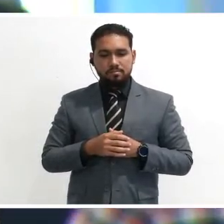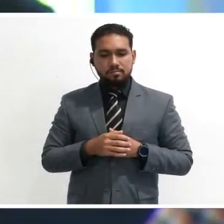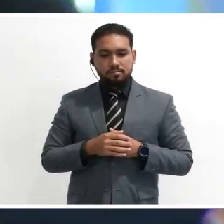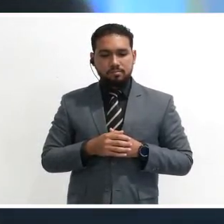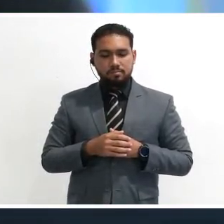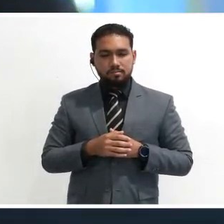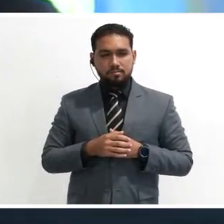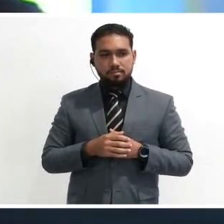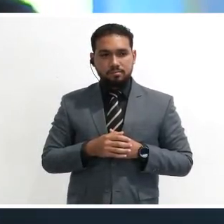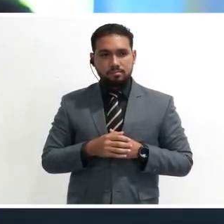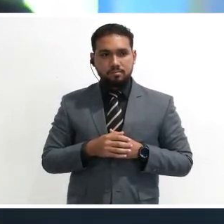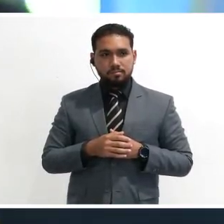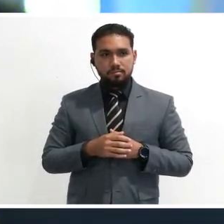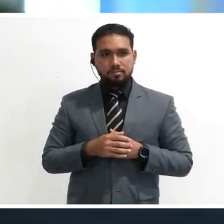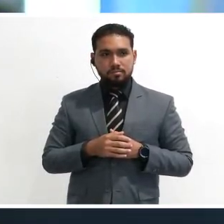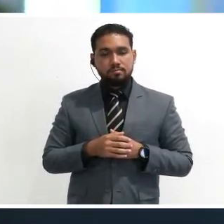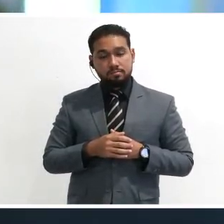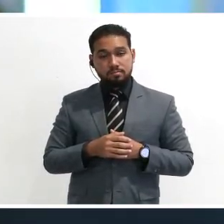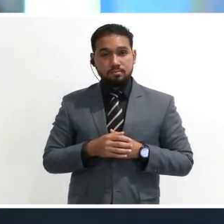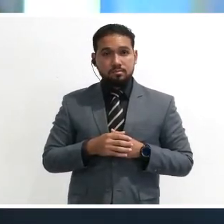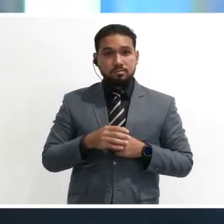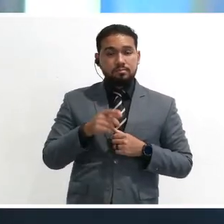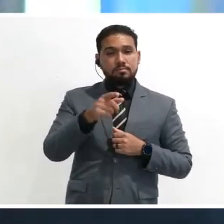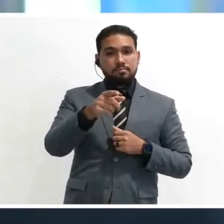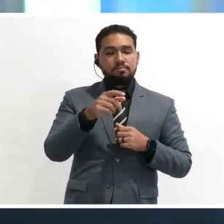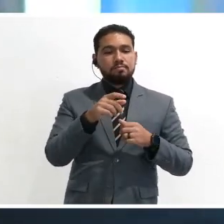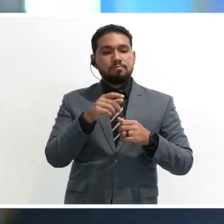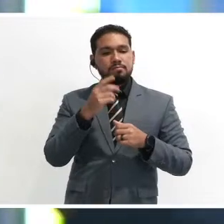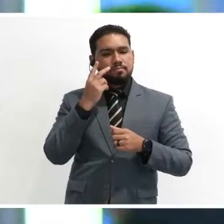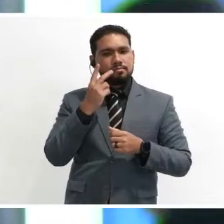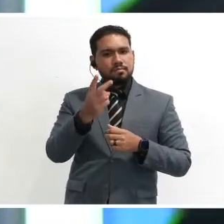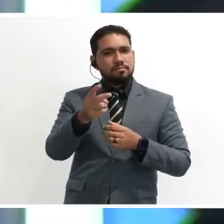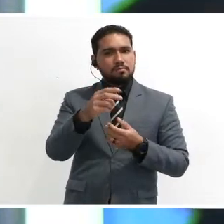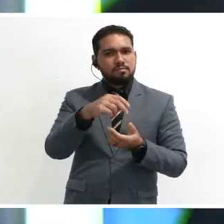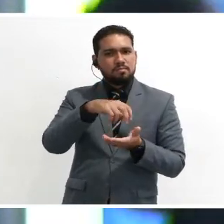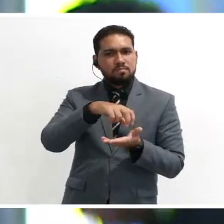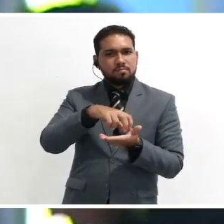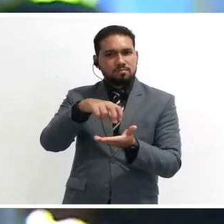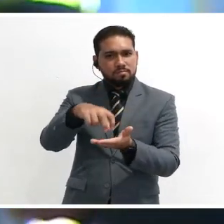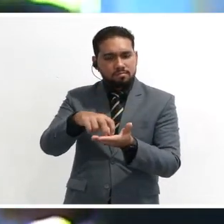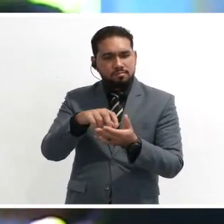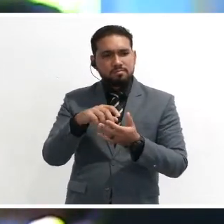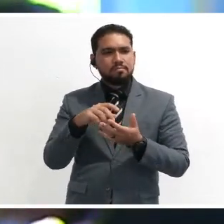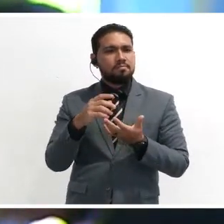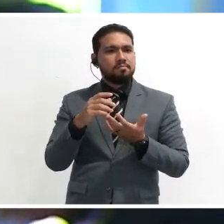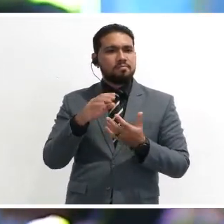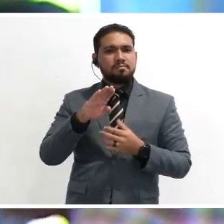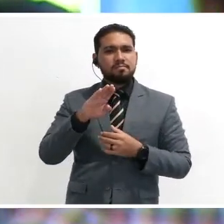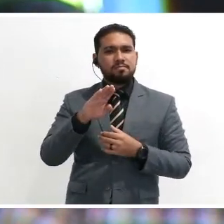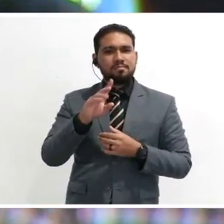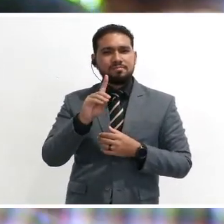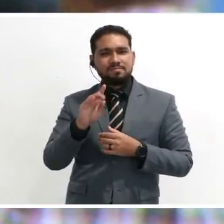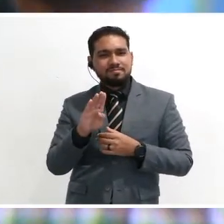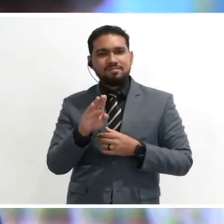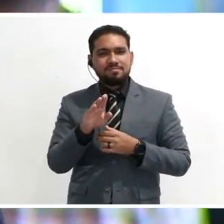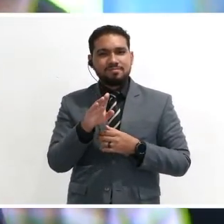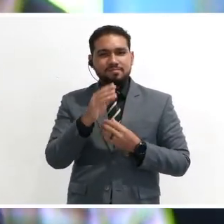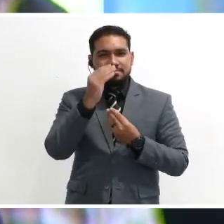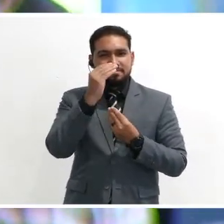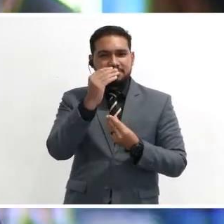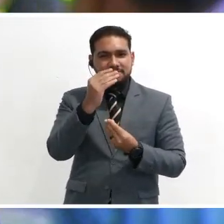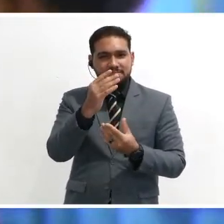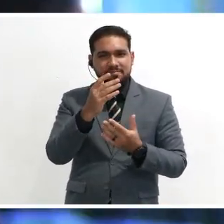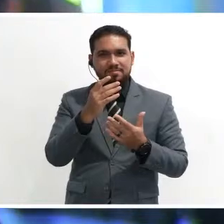projection into the future involved in data centers? So as basically as AI